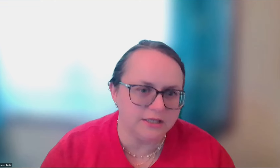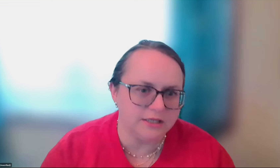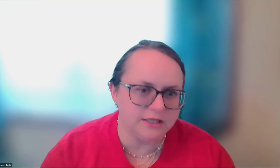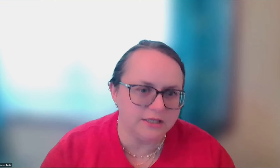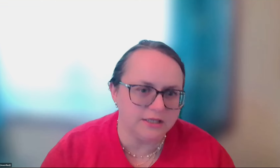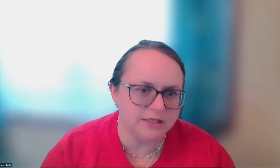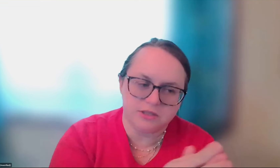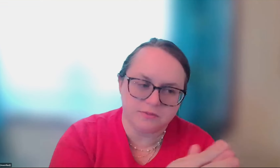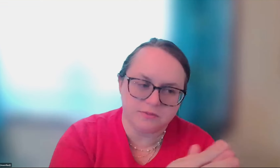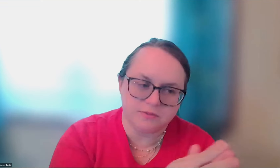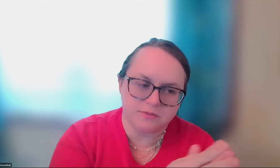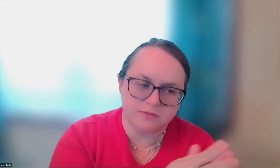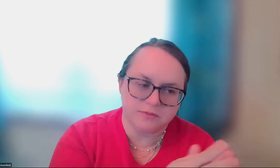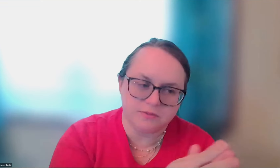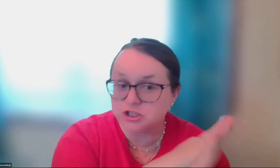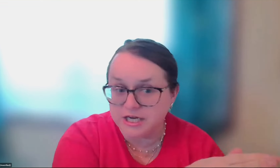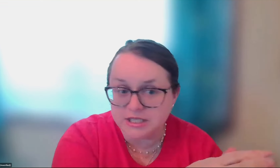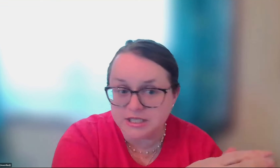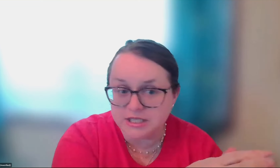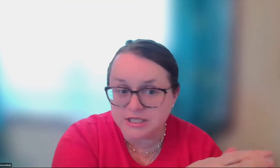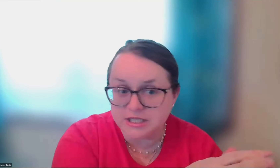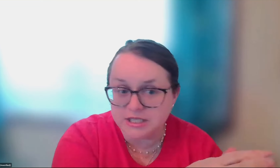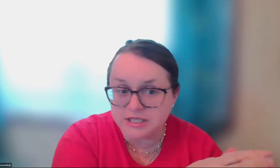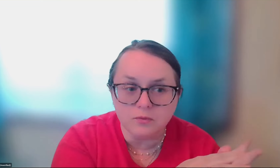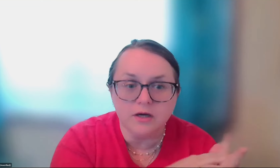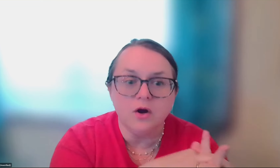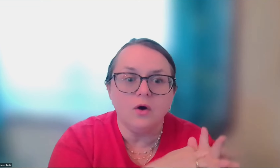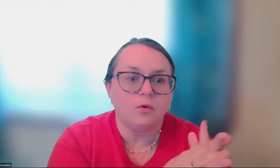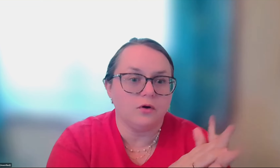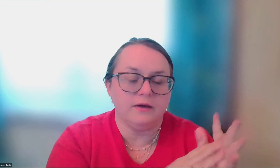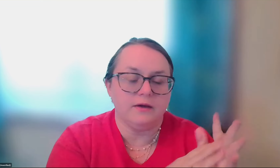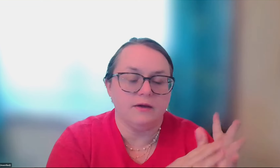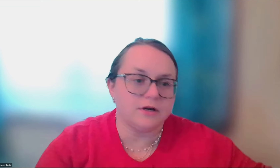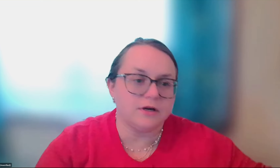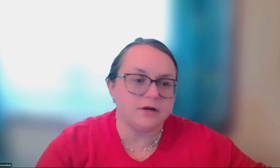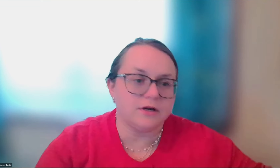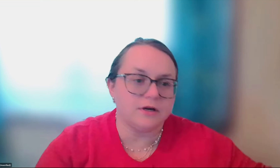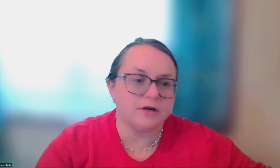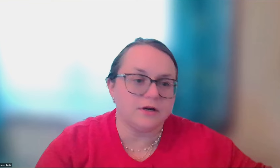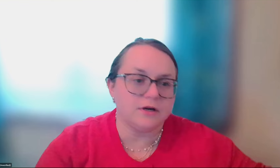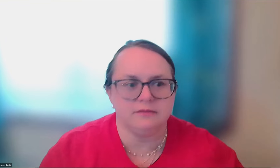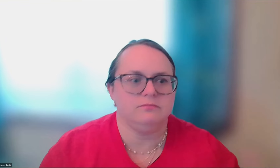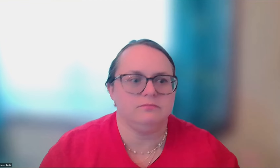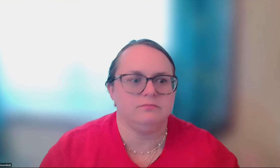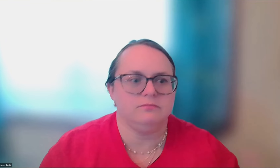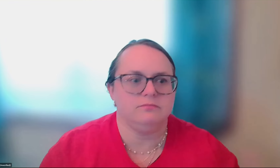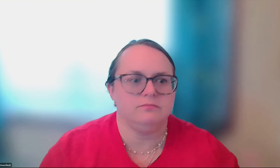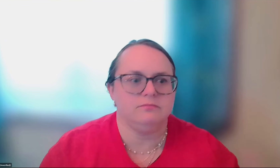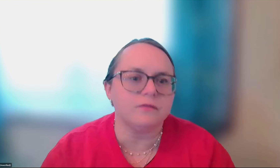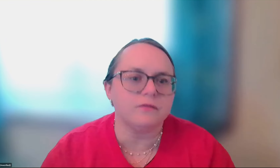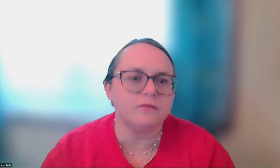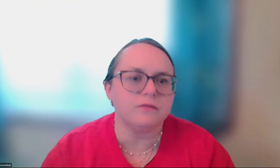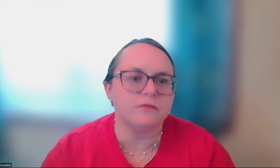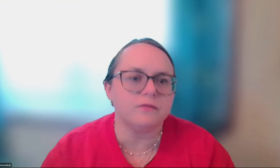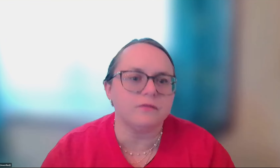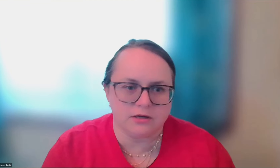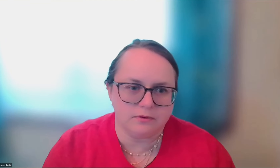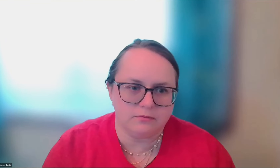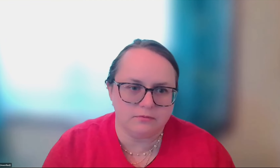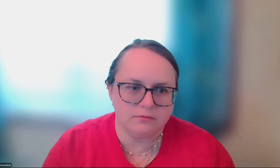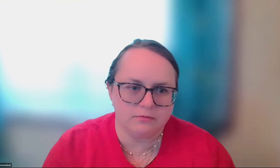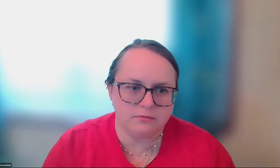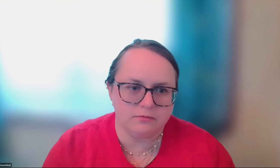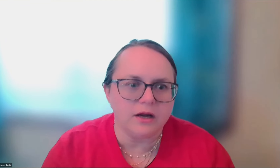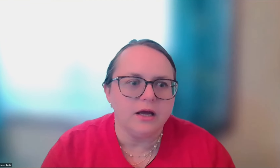registered. Either their citizenship status changed since 2021, or they were registered prior and for whatever reason, like